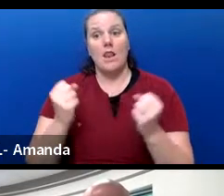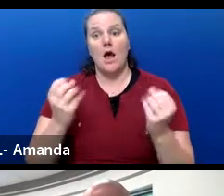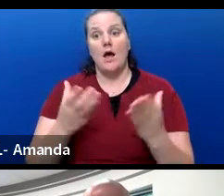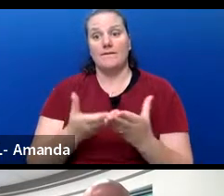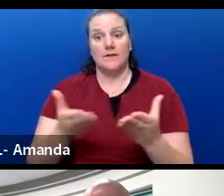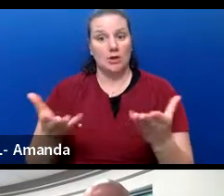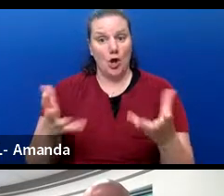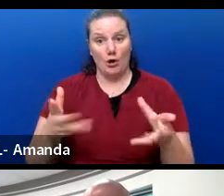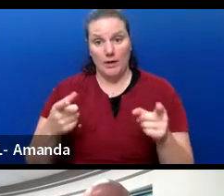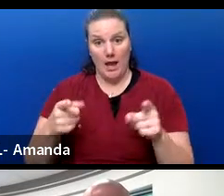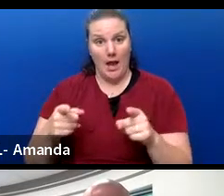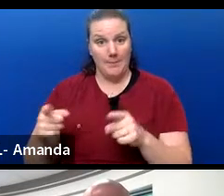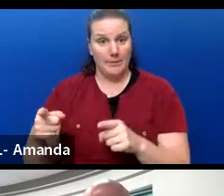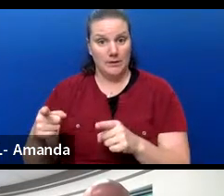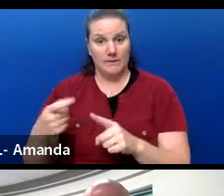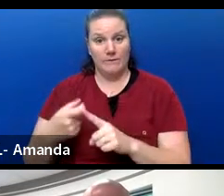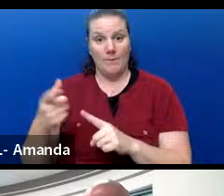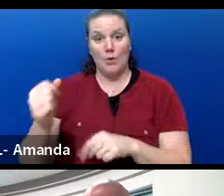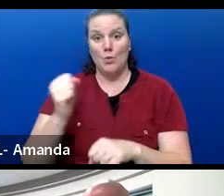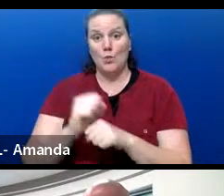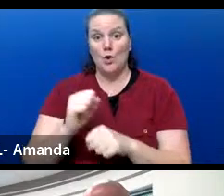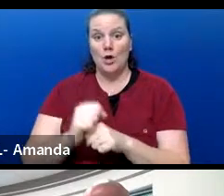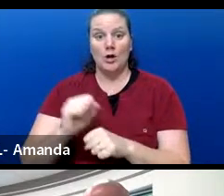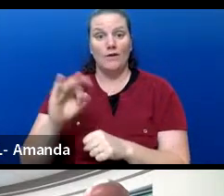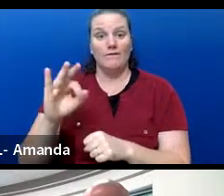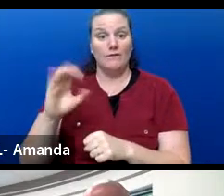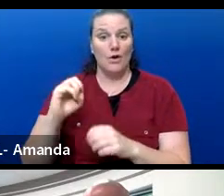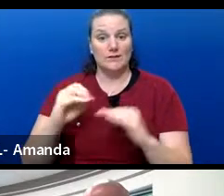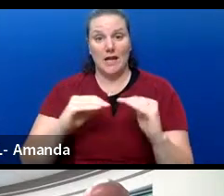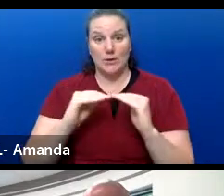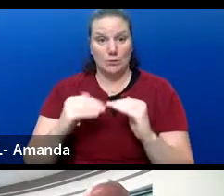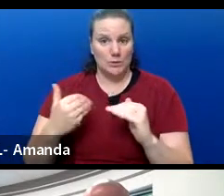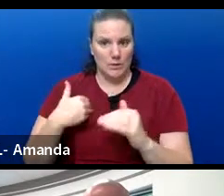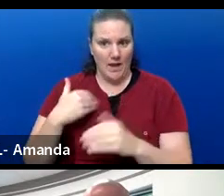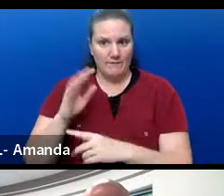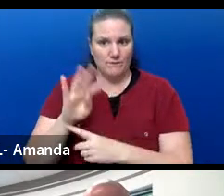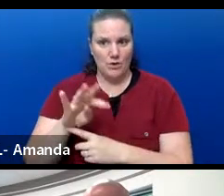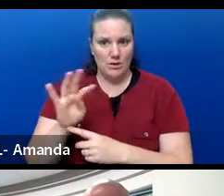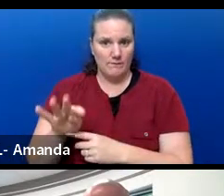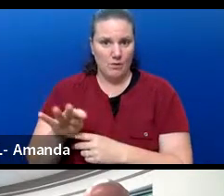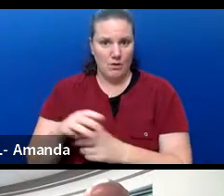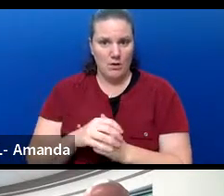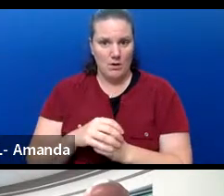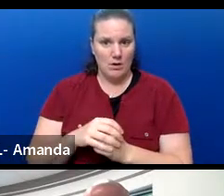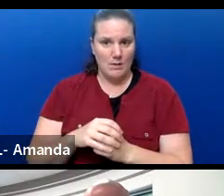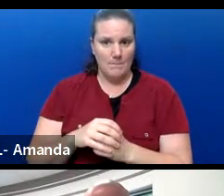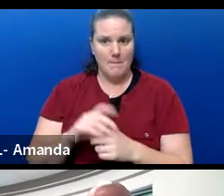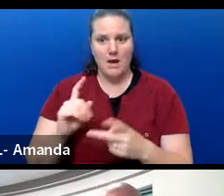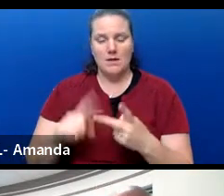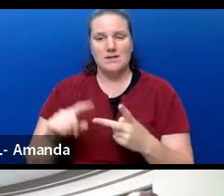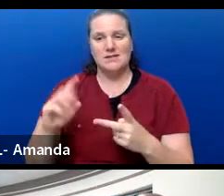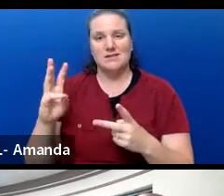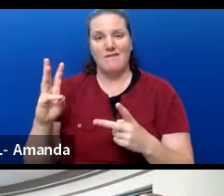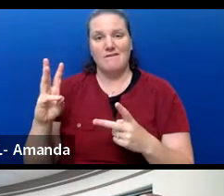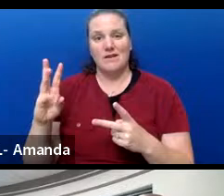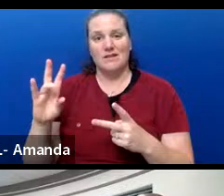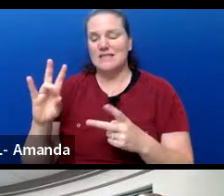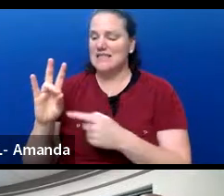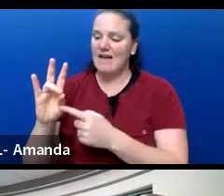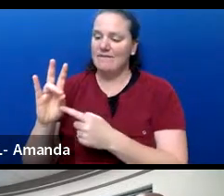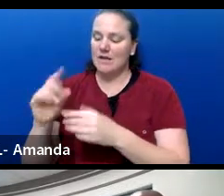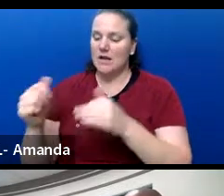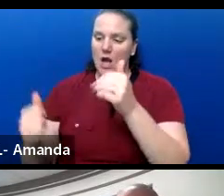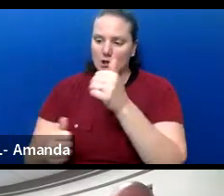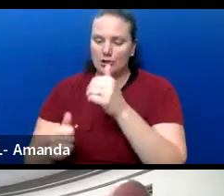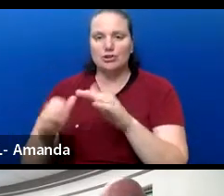already going, that just under the workforce equity piece, we have 44. But we have 7 under childcare. We have 6